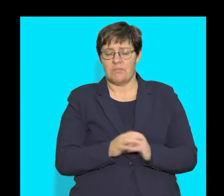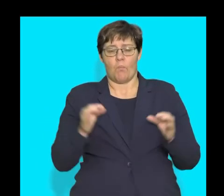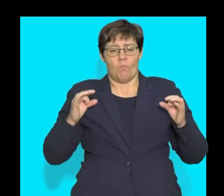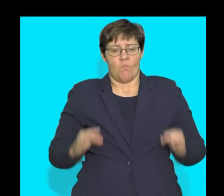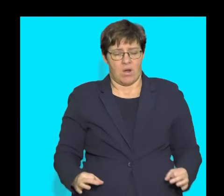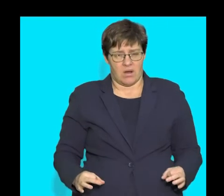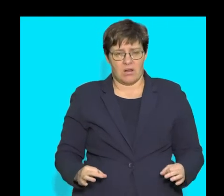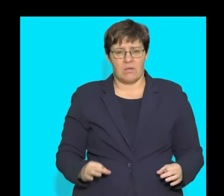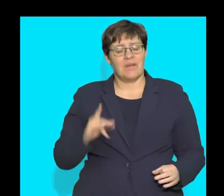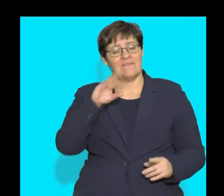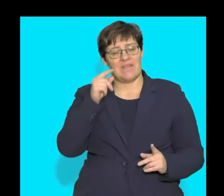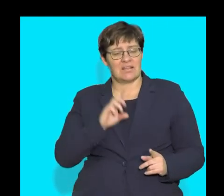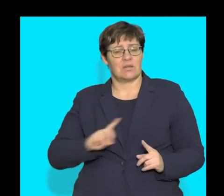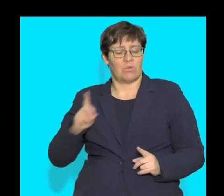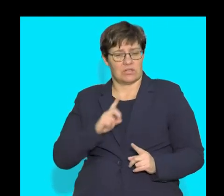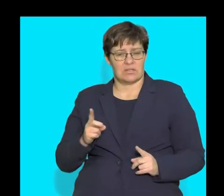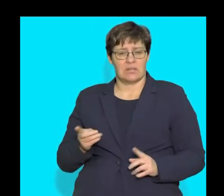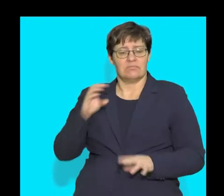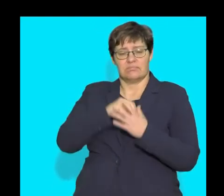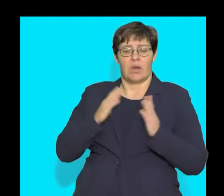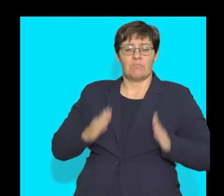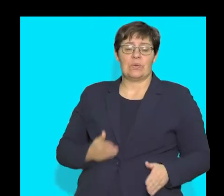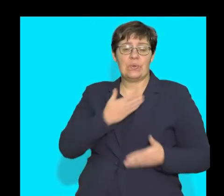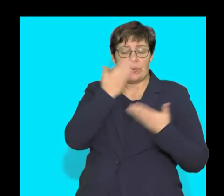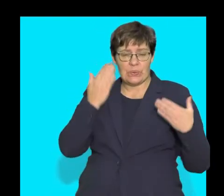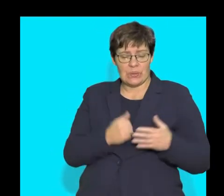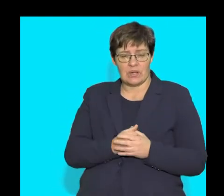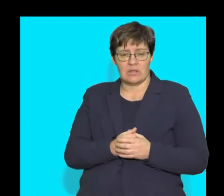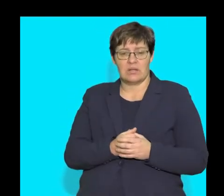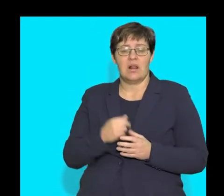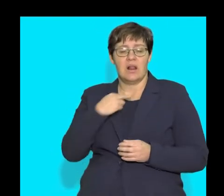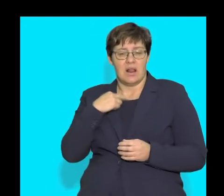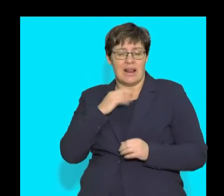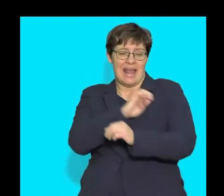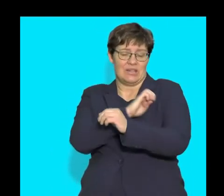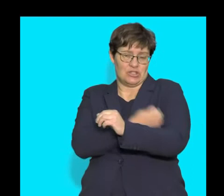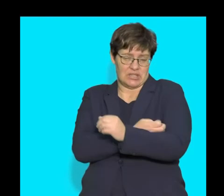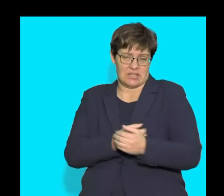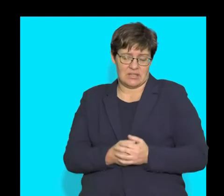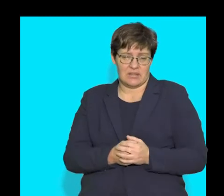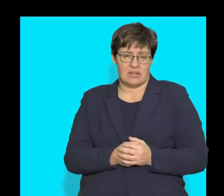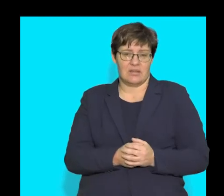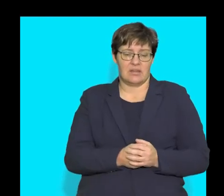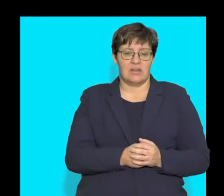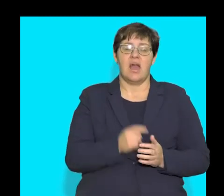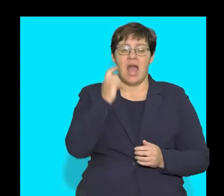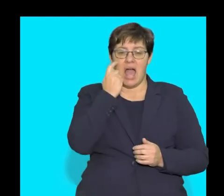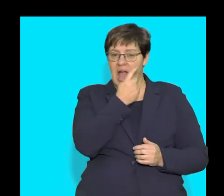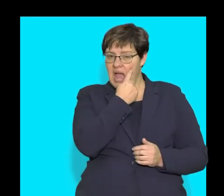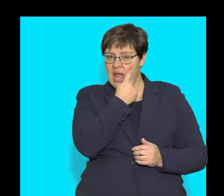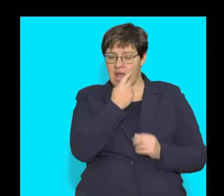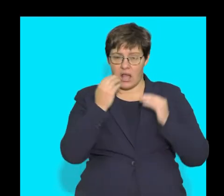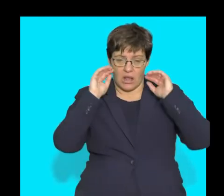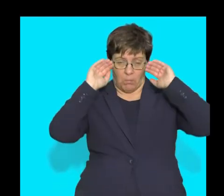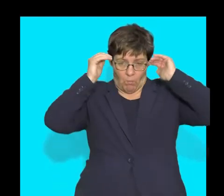are extremely thin as no fat deposits and accumulates in their body. They lack energy, and their eyes